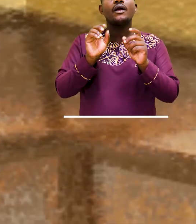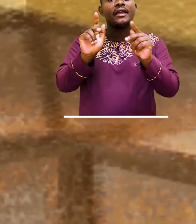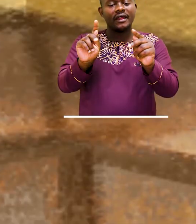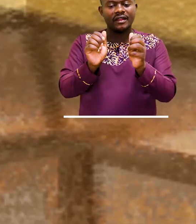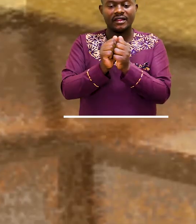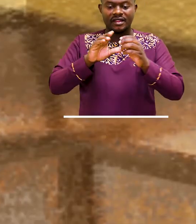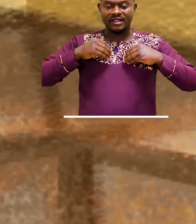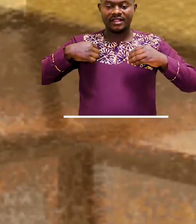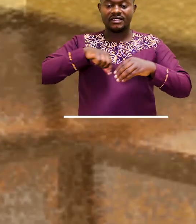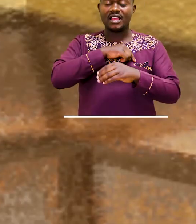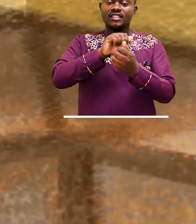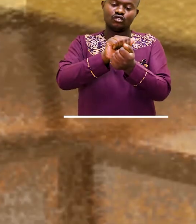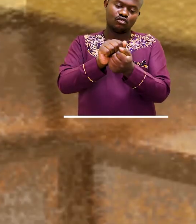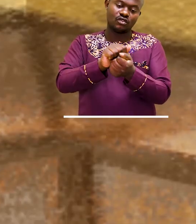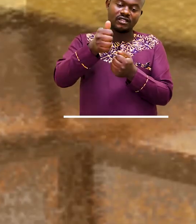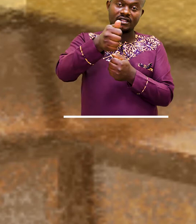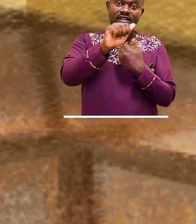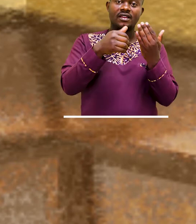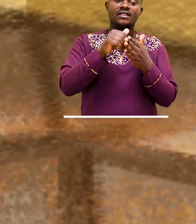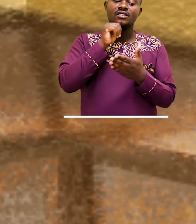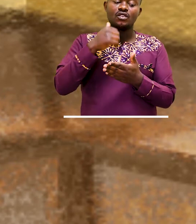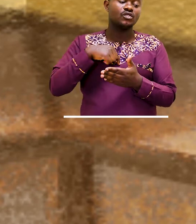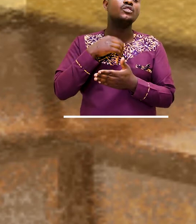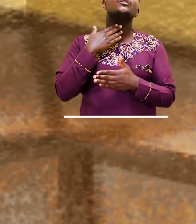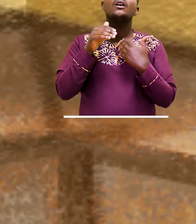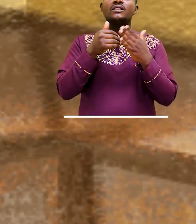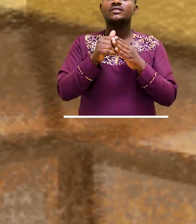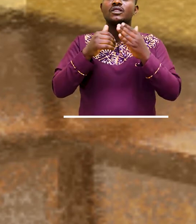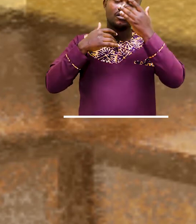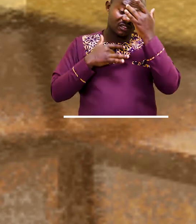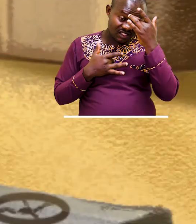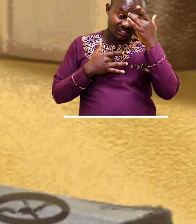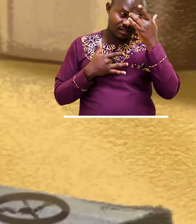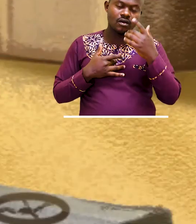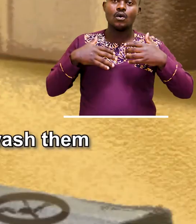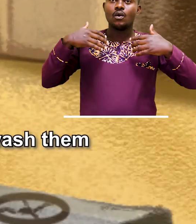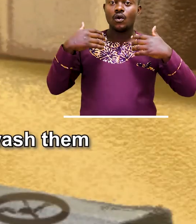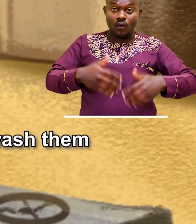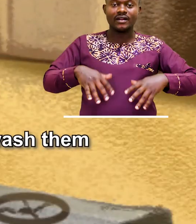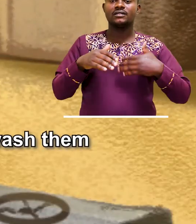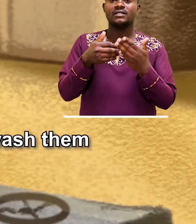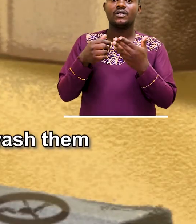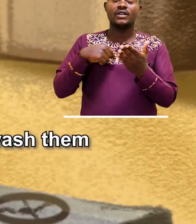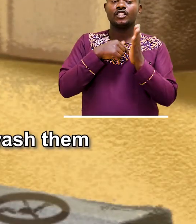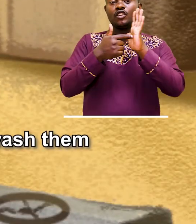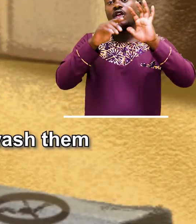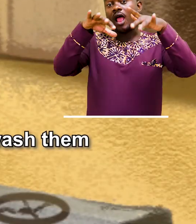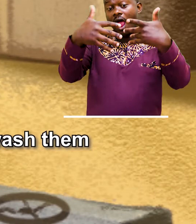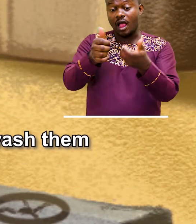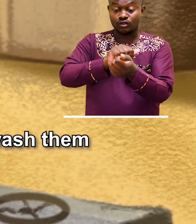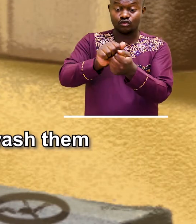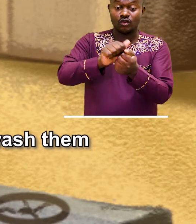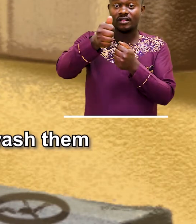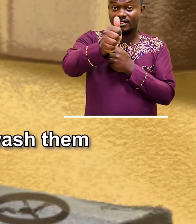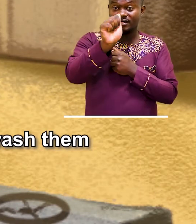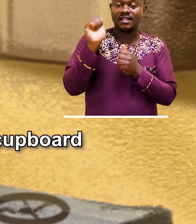Okay, let us wash them. I do not want to get sick. Great, I will show you how to